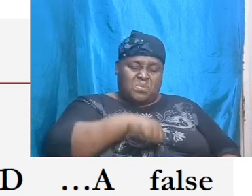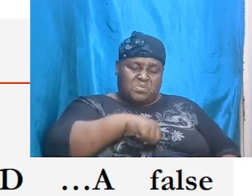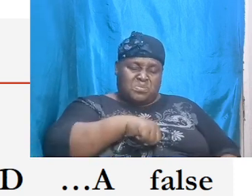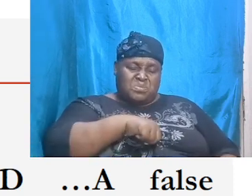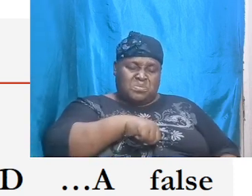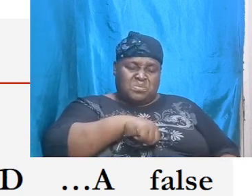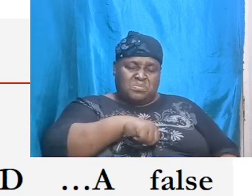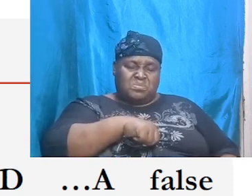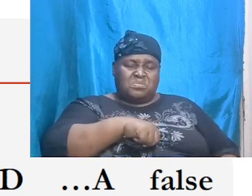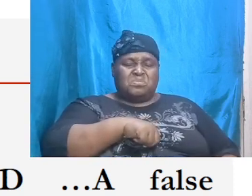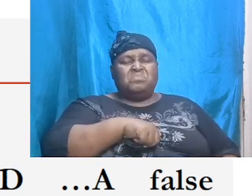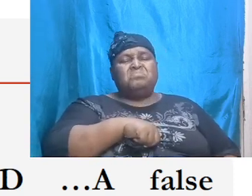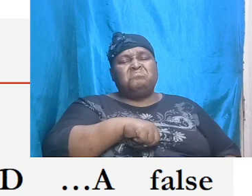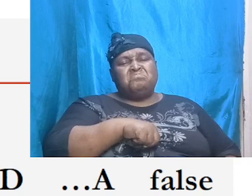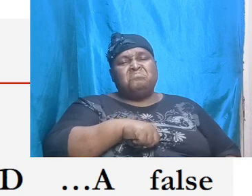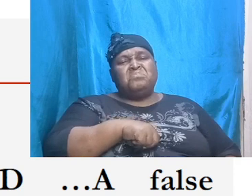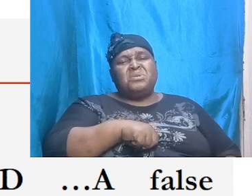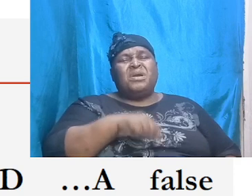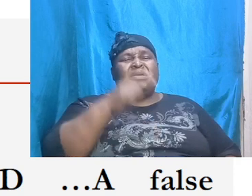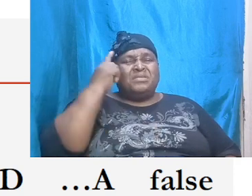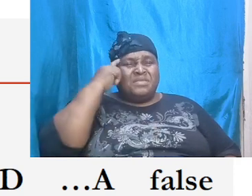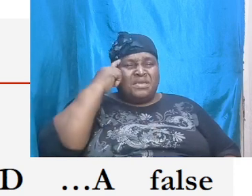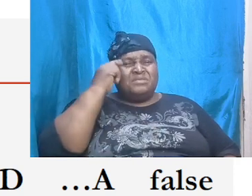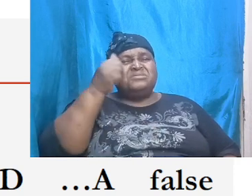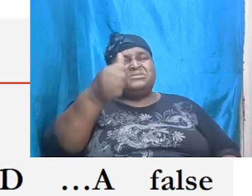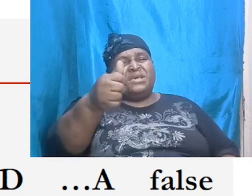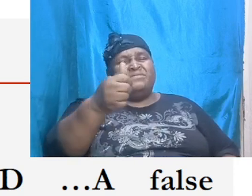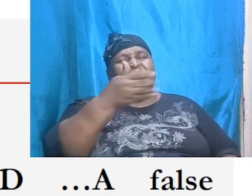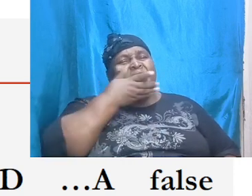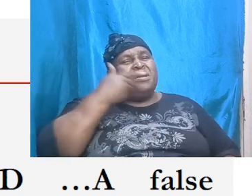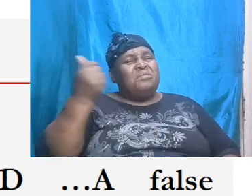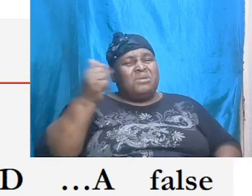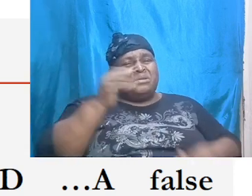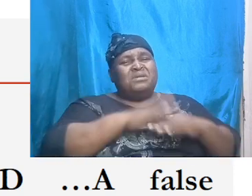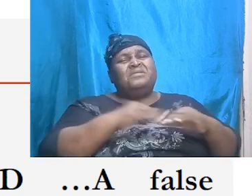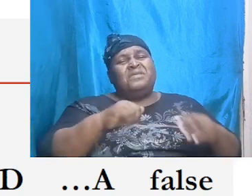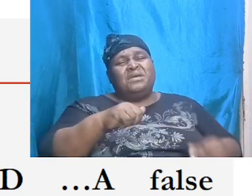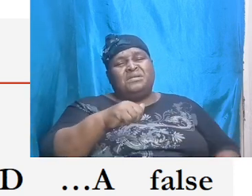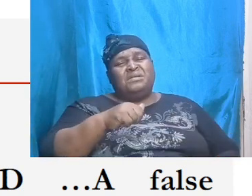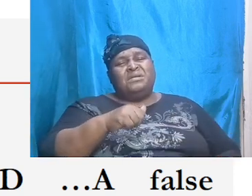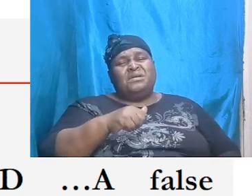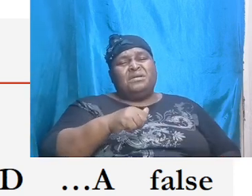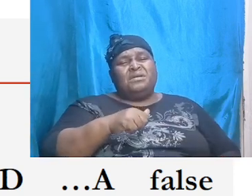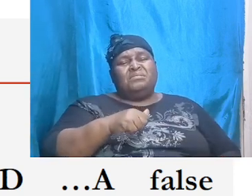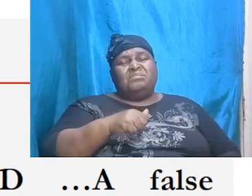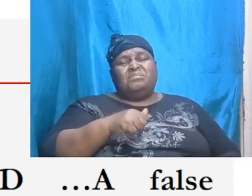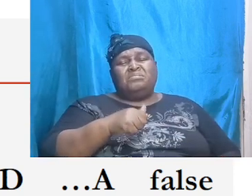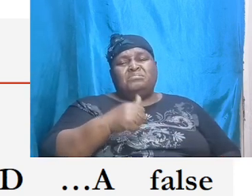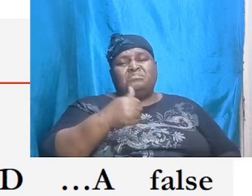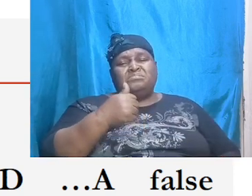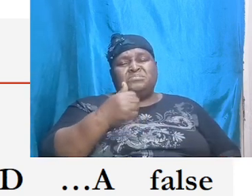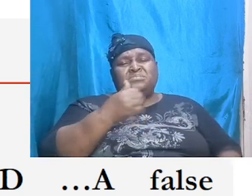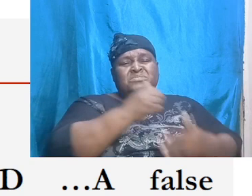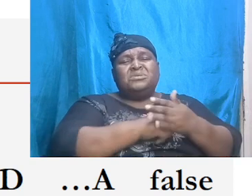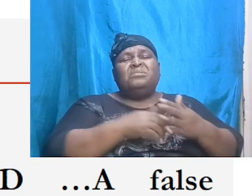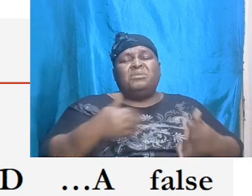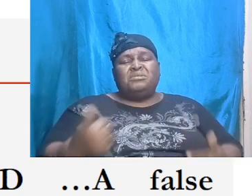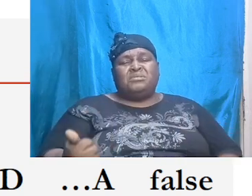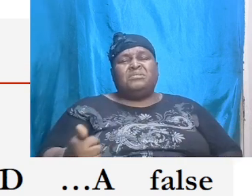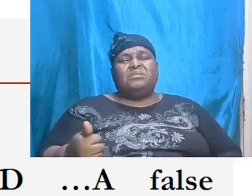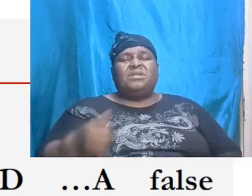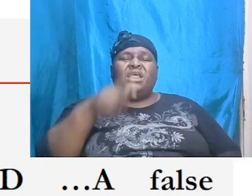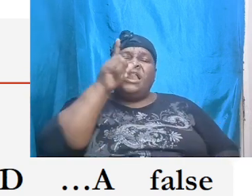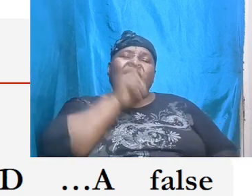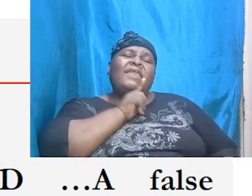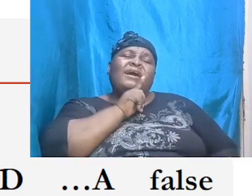discord. Okay, you're going to think you're better than everybody else. When you lie, you're going to sow discord. Because guess what? You're telling